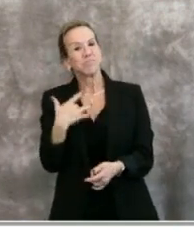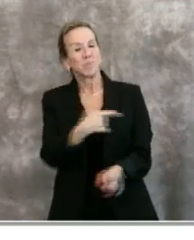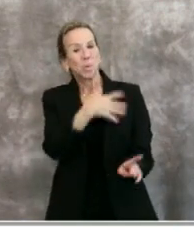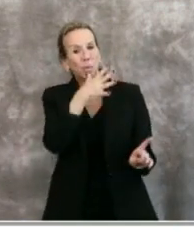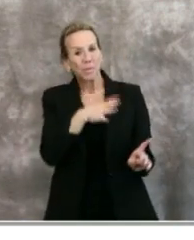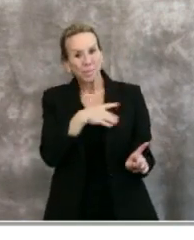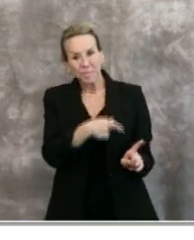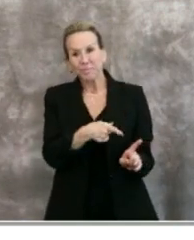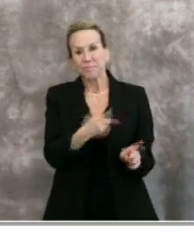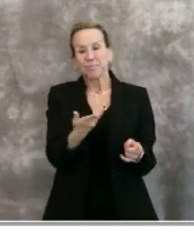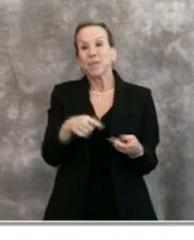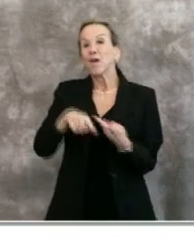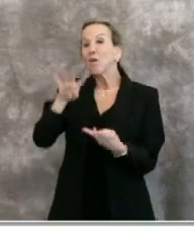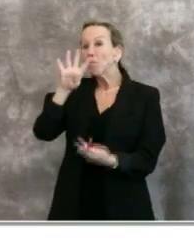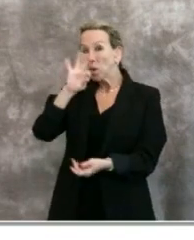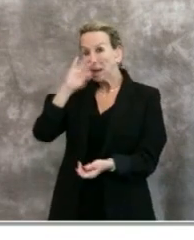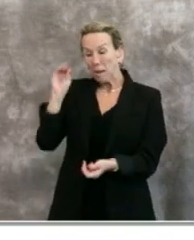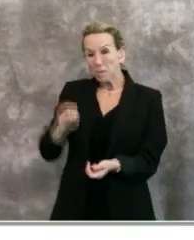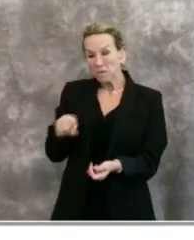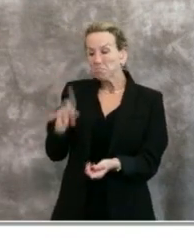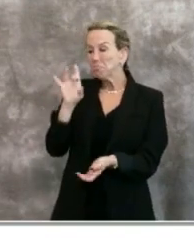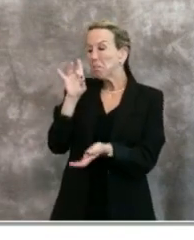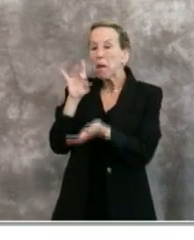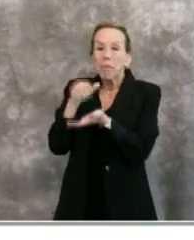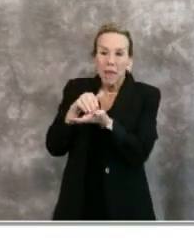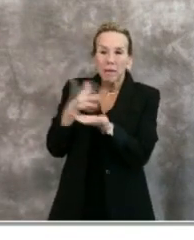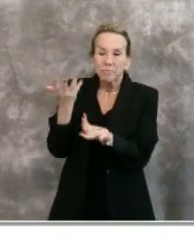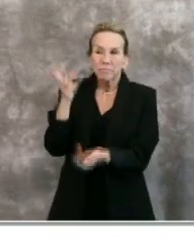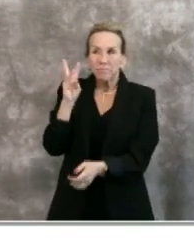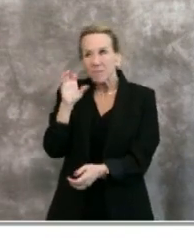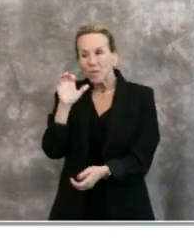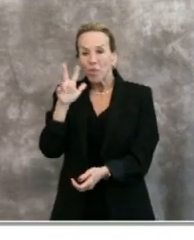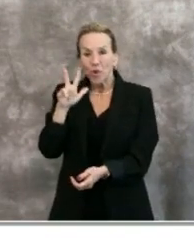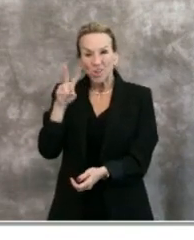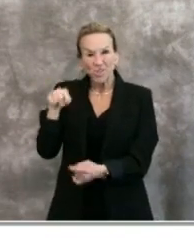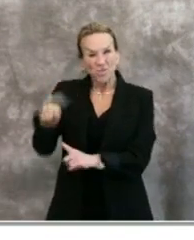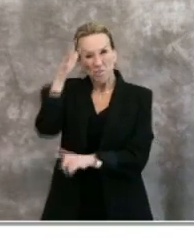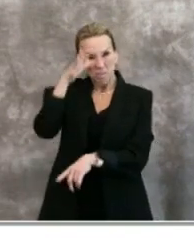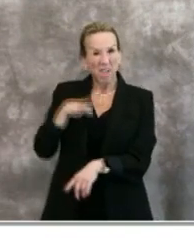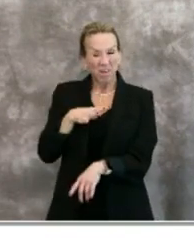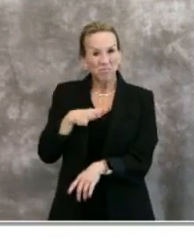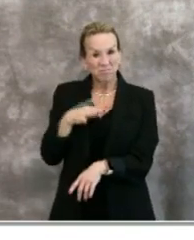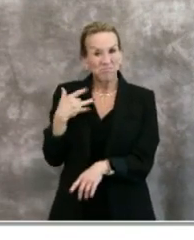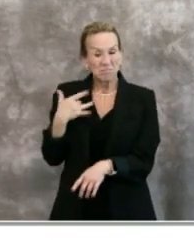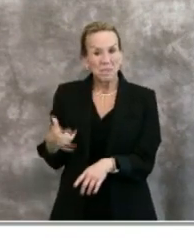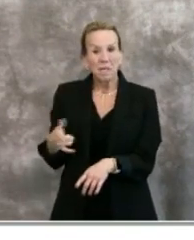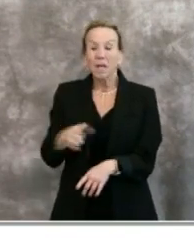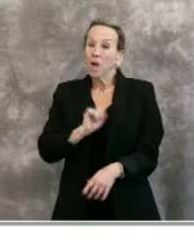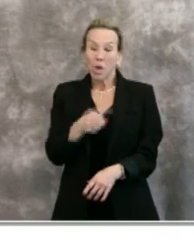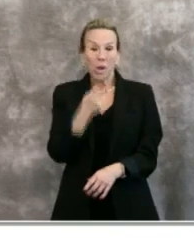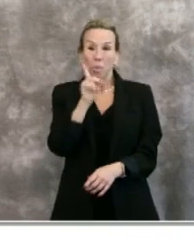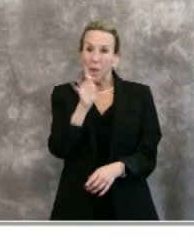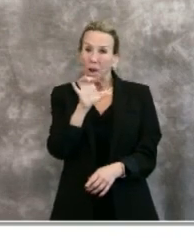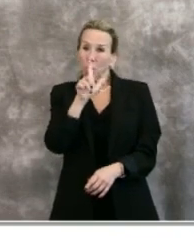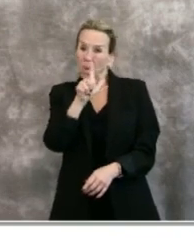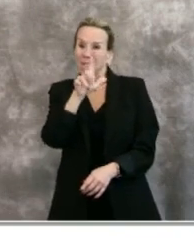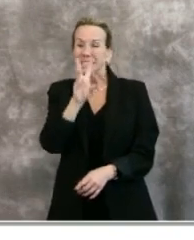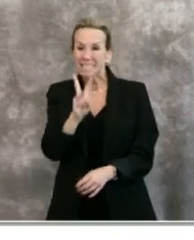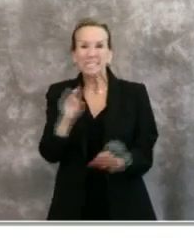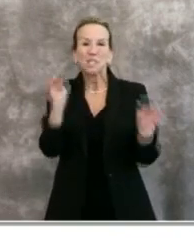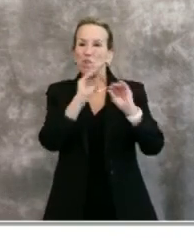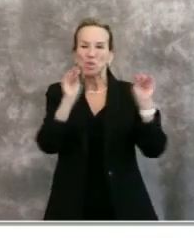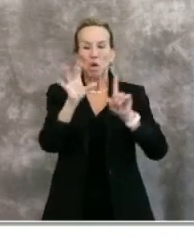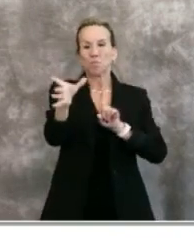number is 49% of the total number of cases, 127% of the total, and only 126 individuals have